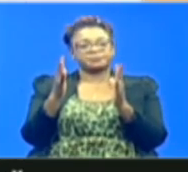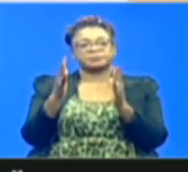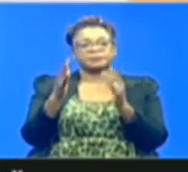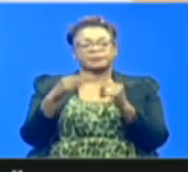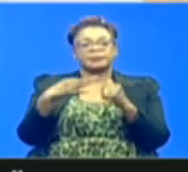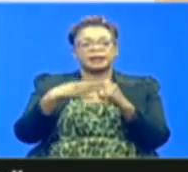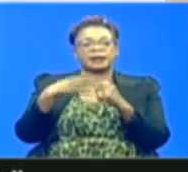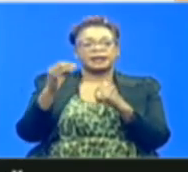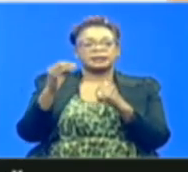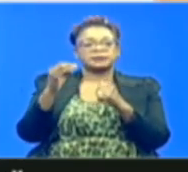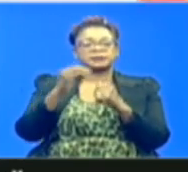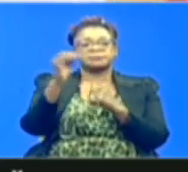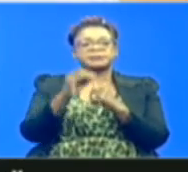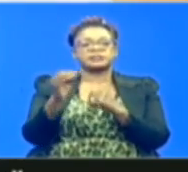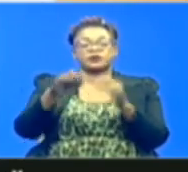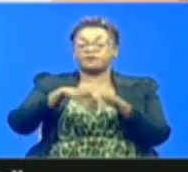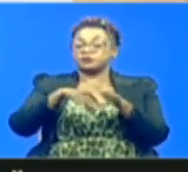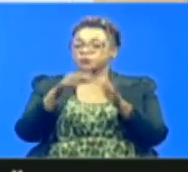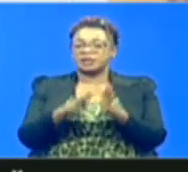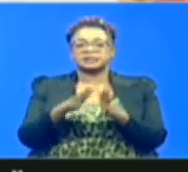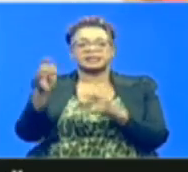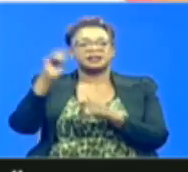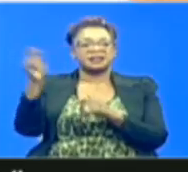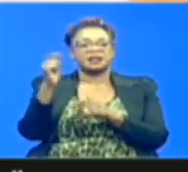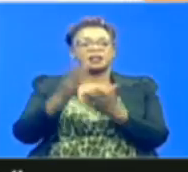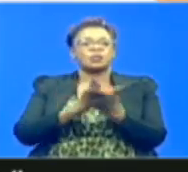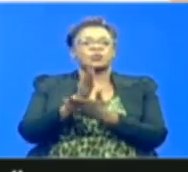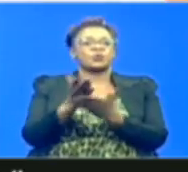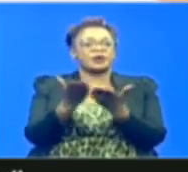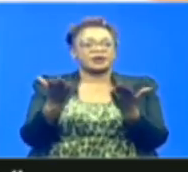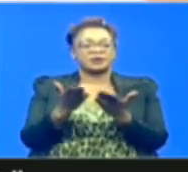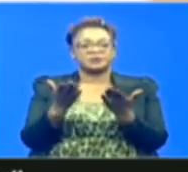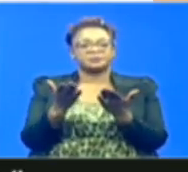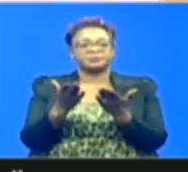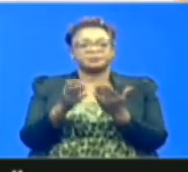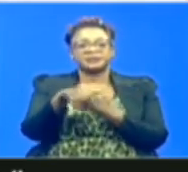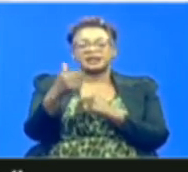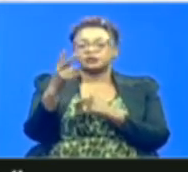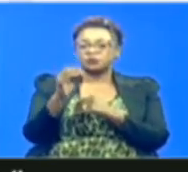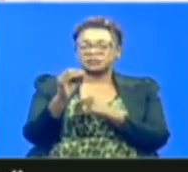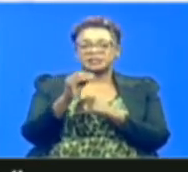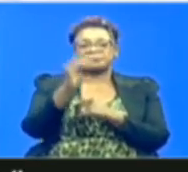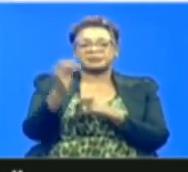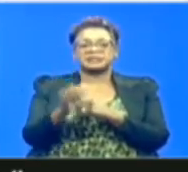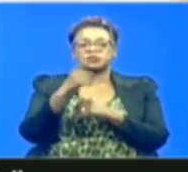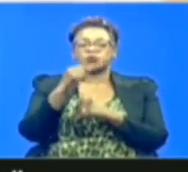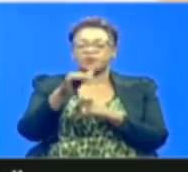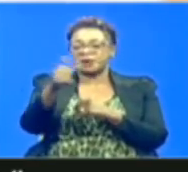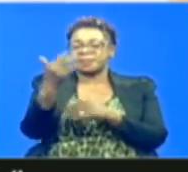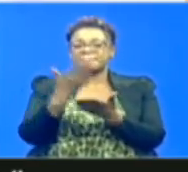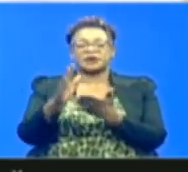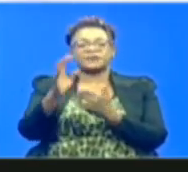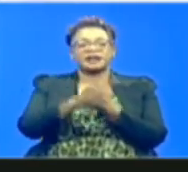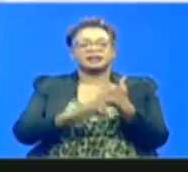80% of footballers in Kenya have passed through here. And the other 20% who are probably from other parts of the